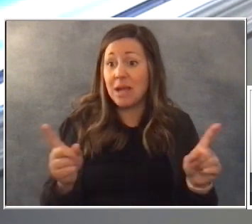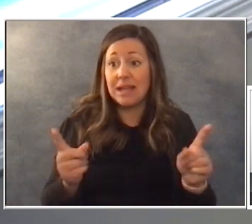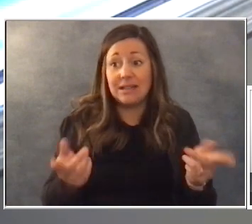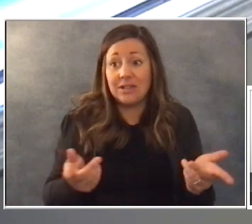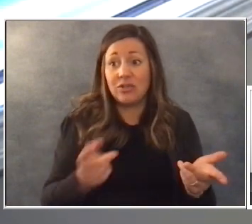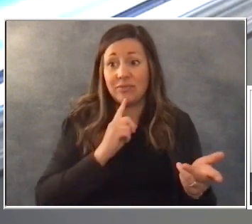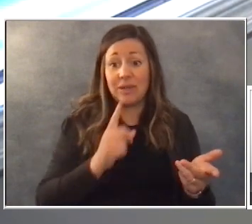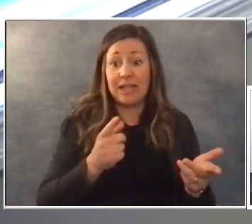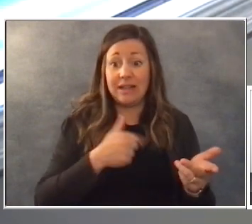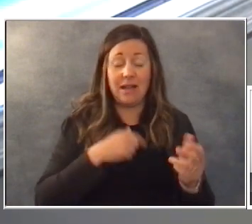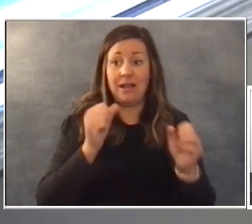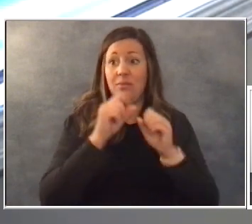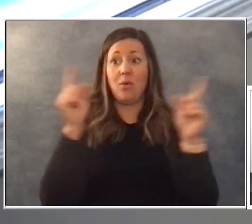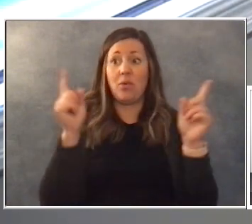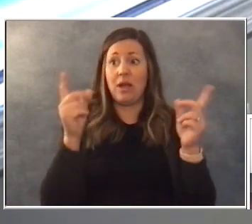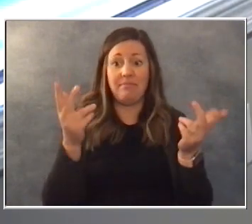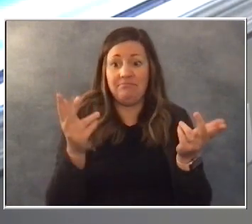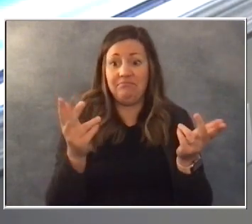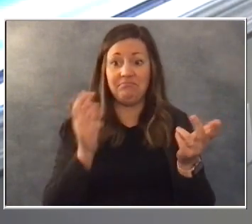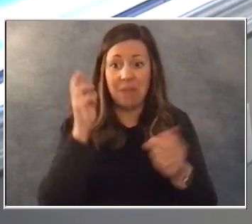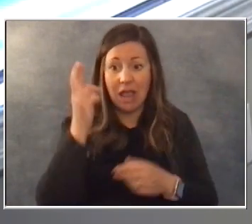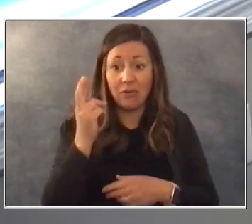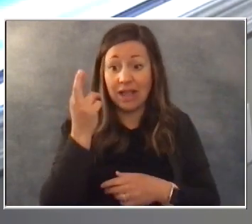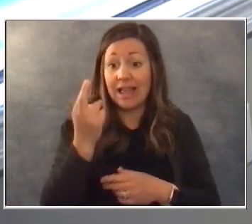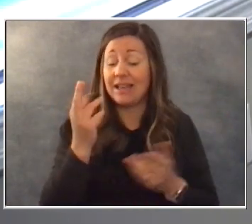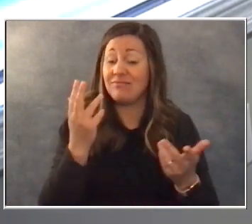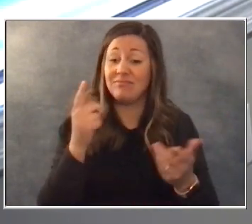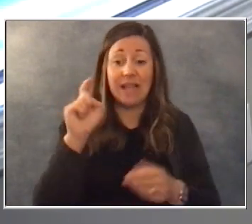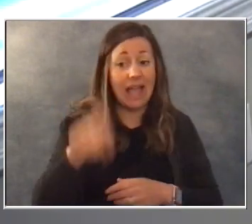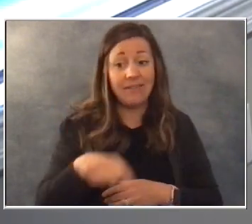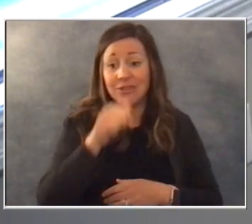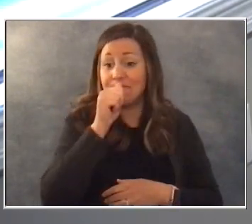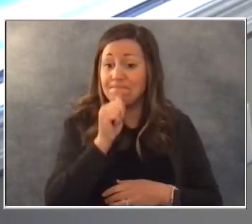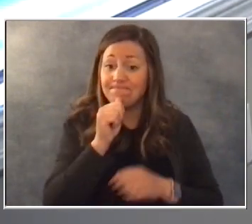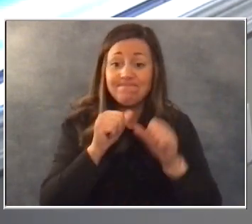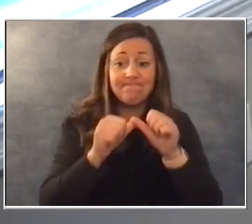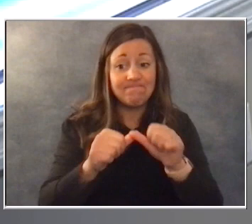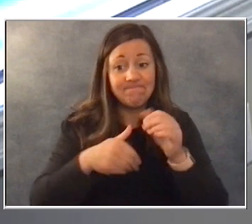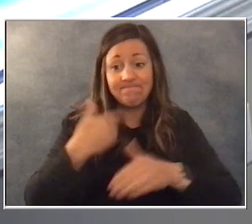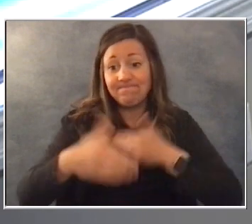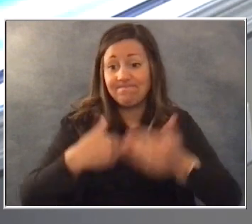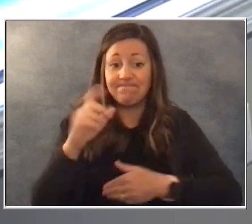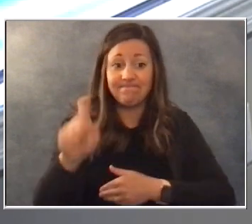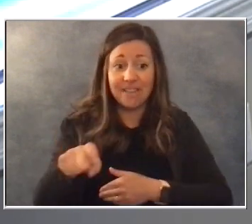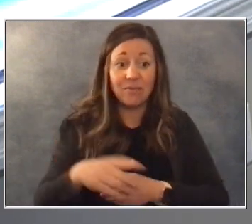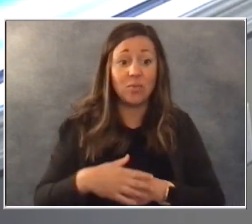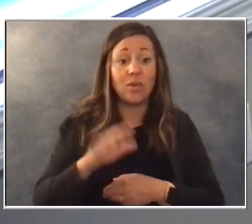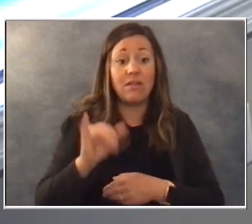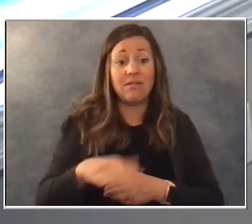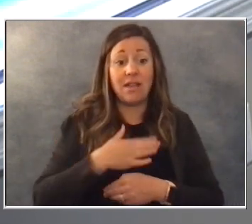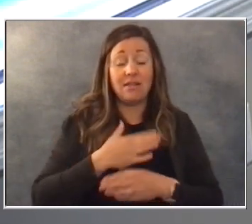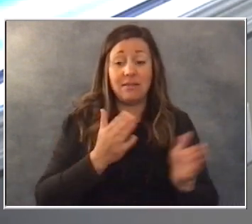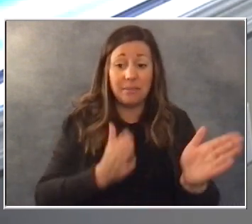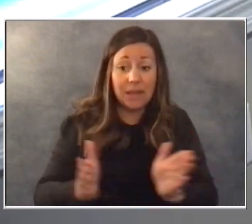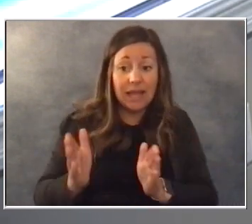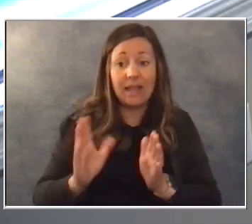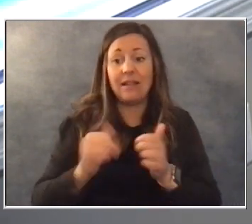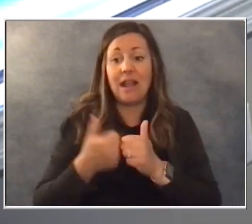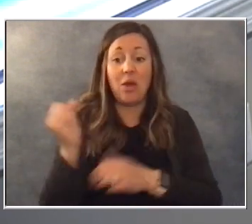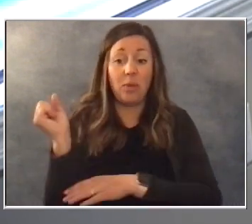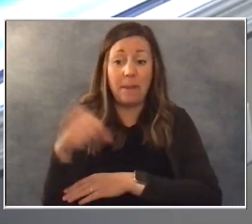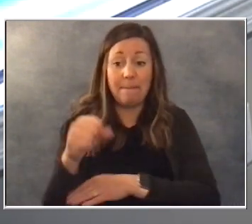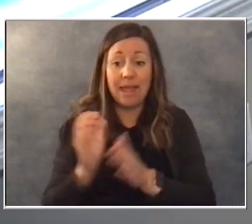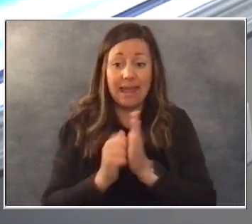woke up and realized, like, this is the only way through it is through it. And so this is the plan, and this is how we beat the